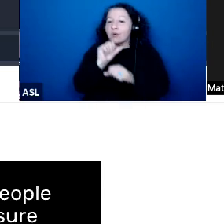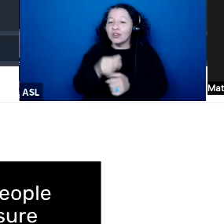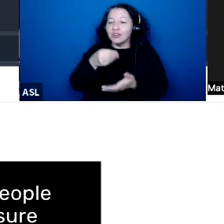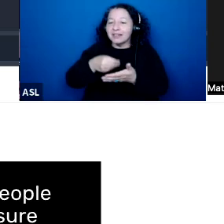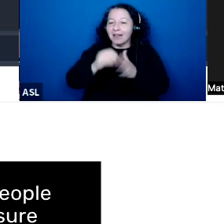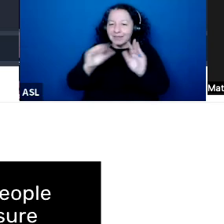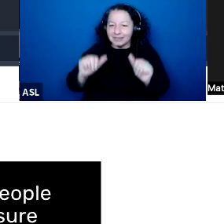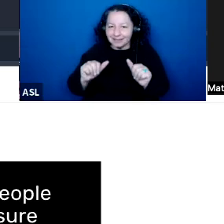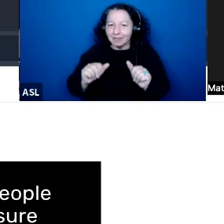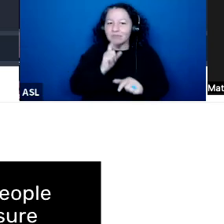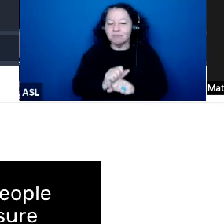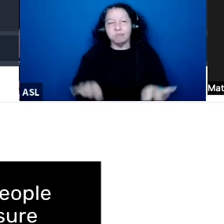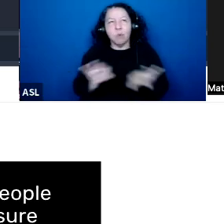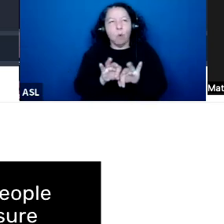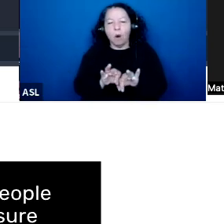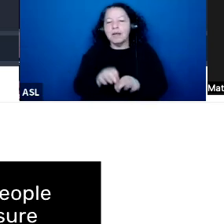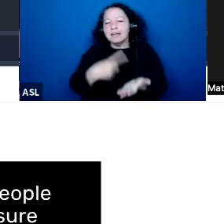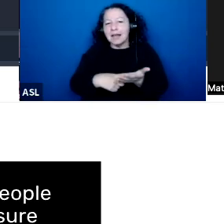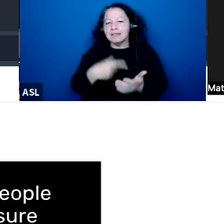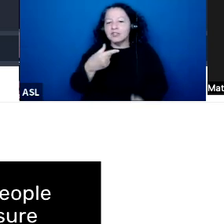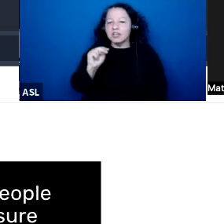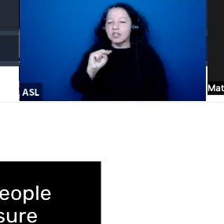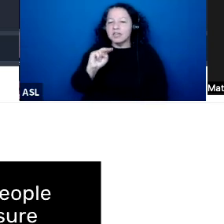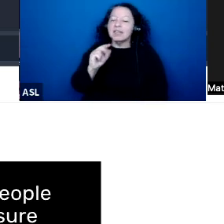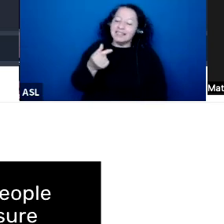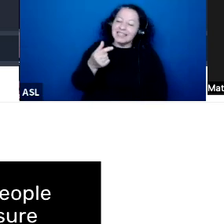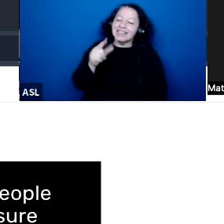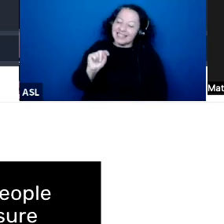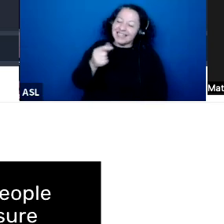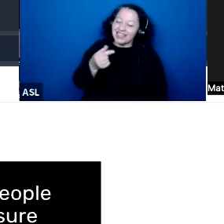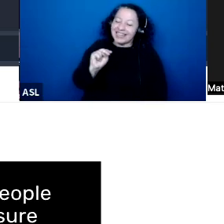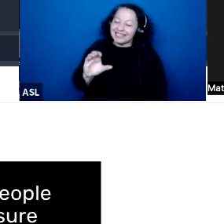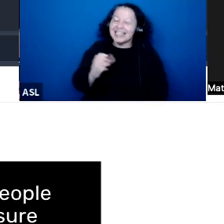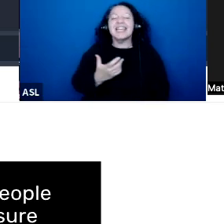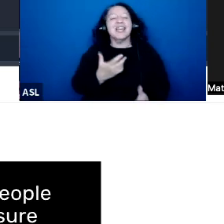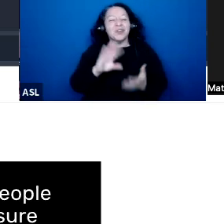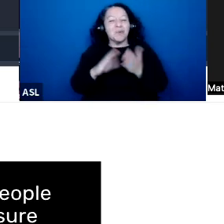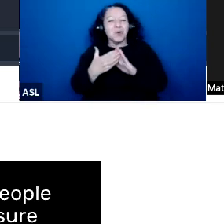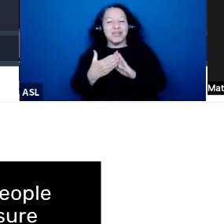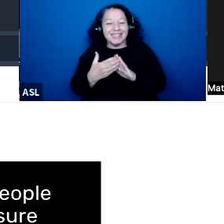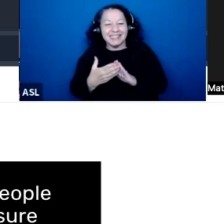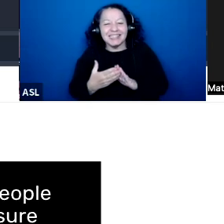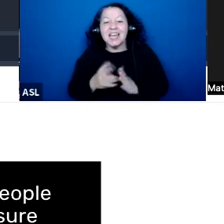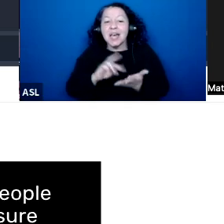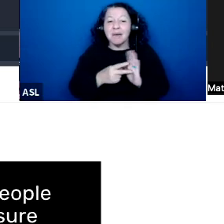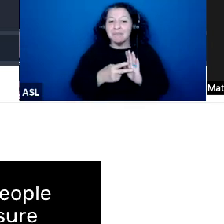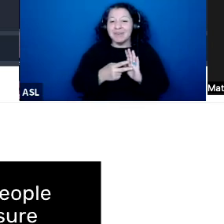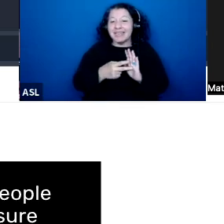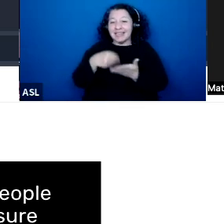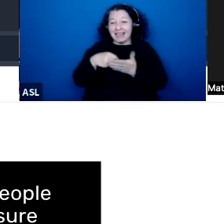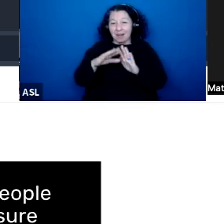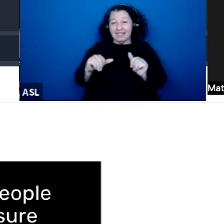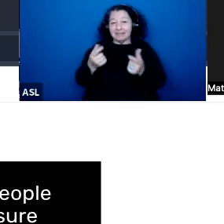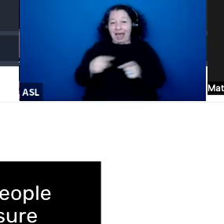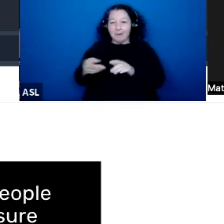important for us to talk about when we're talking about TGNCNB communities. And it the economies are basically things that are